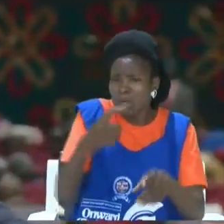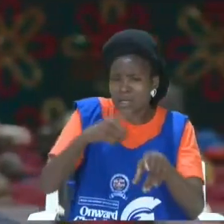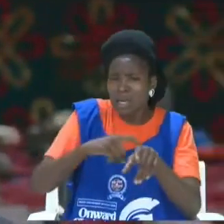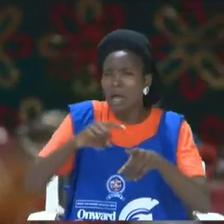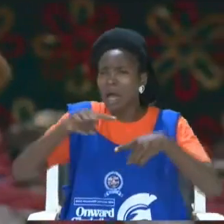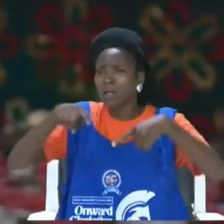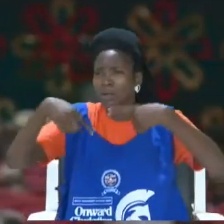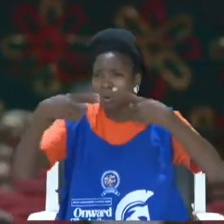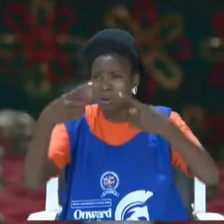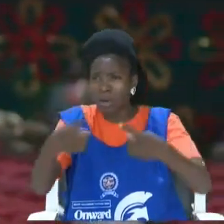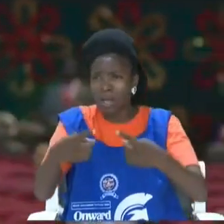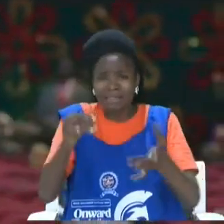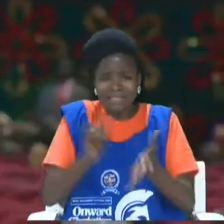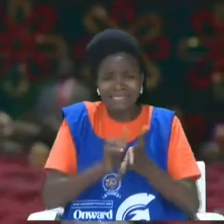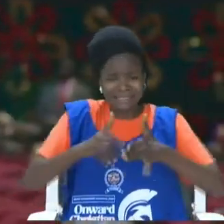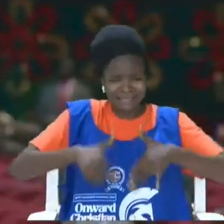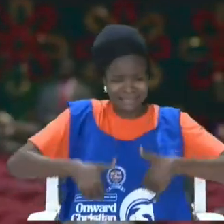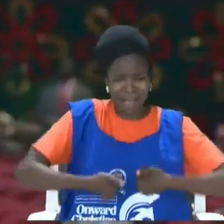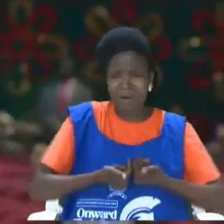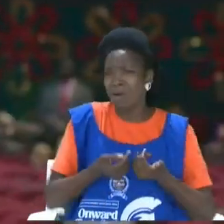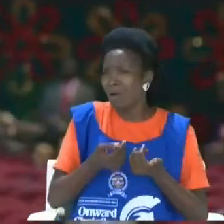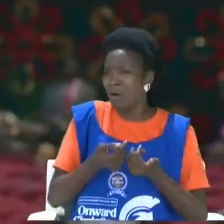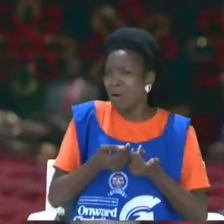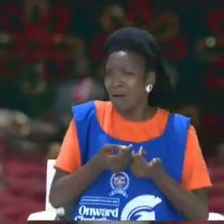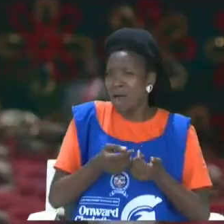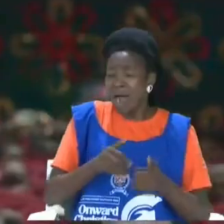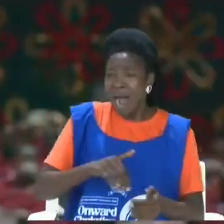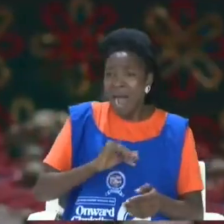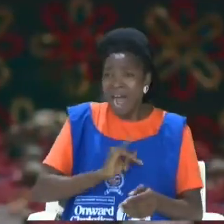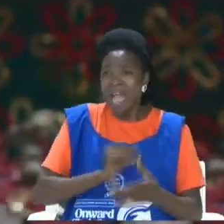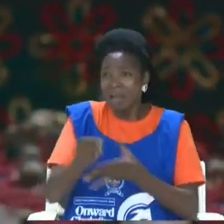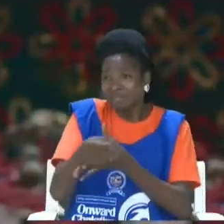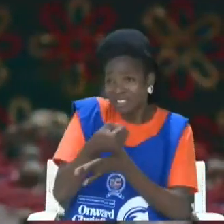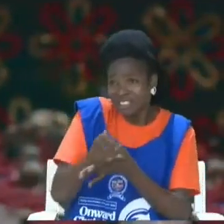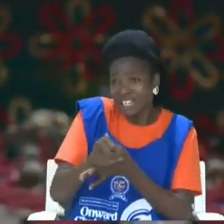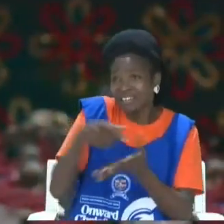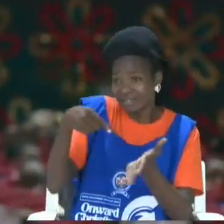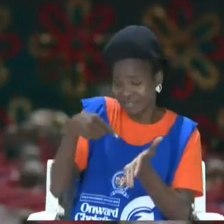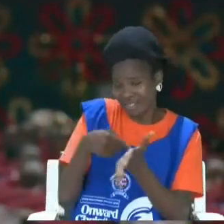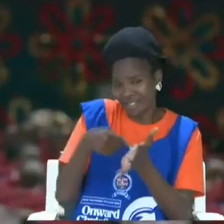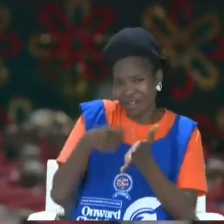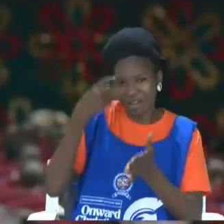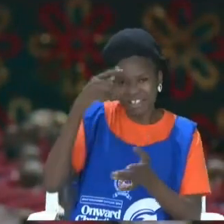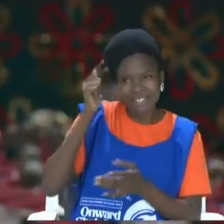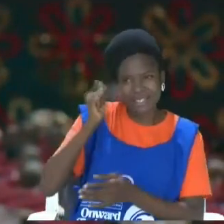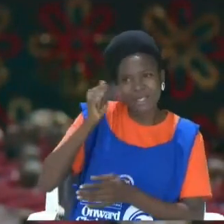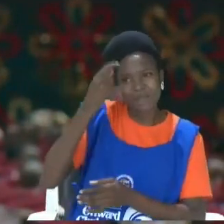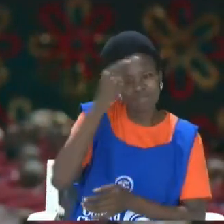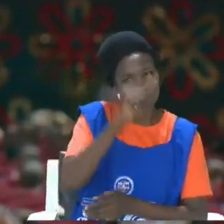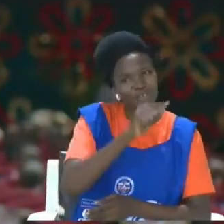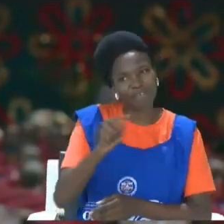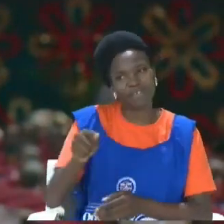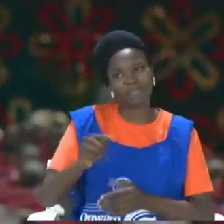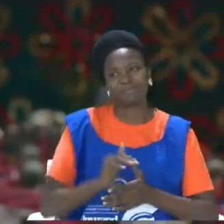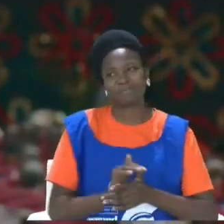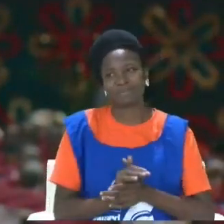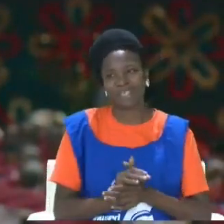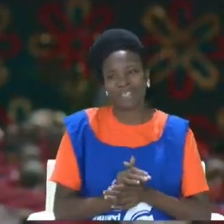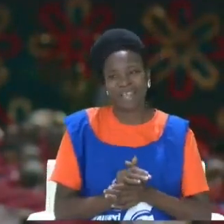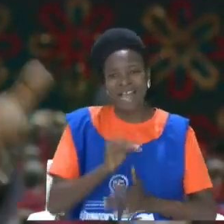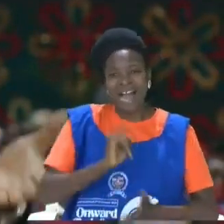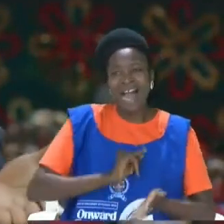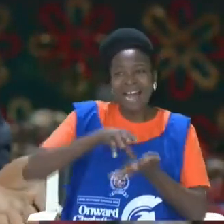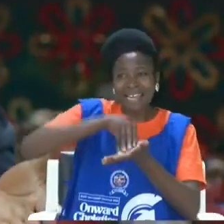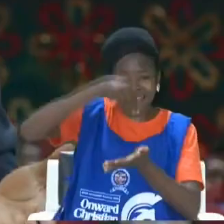went. That is actually why I am sharing this testimony. I wanted